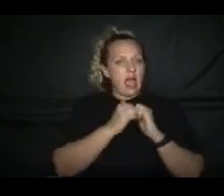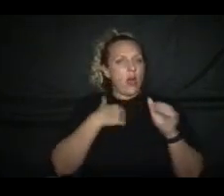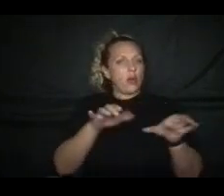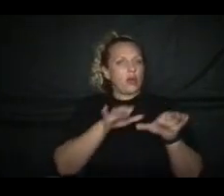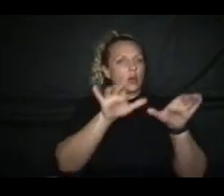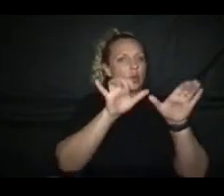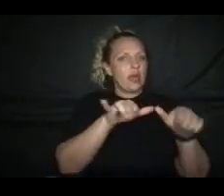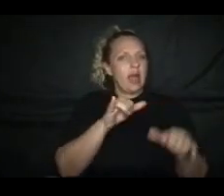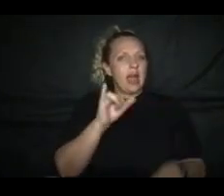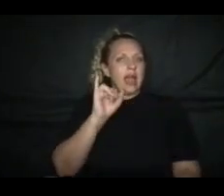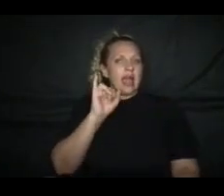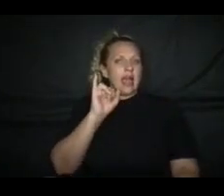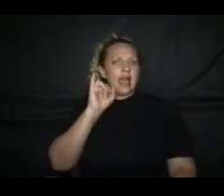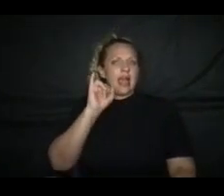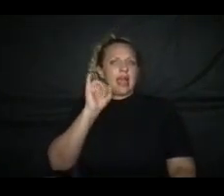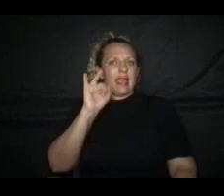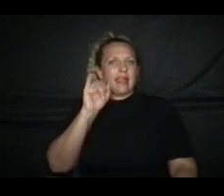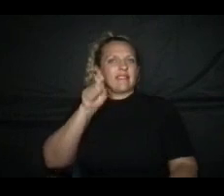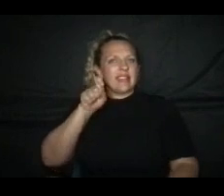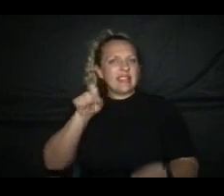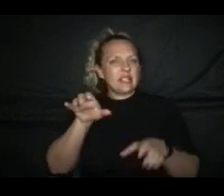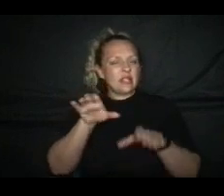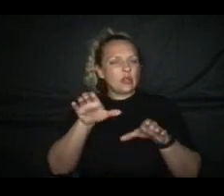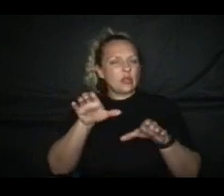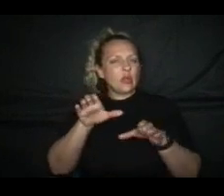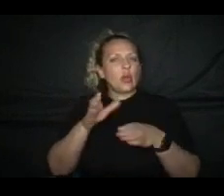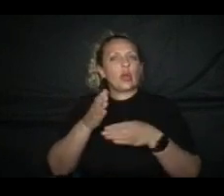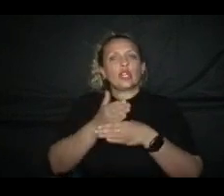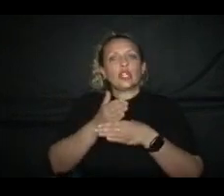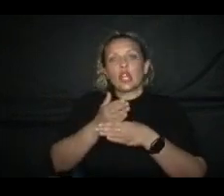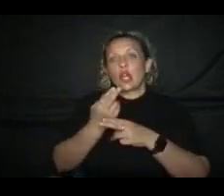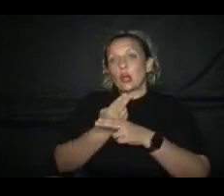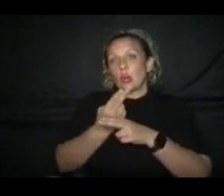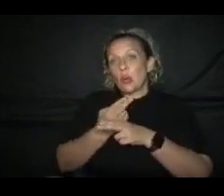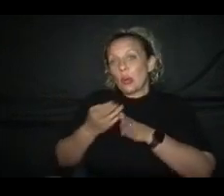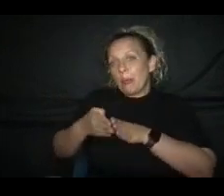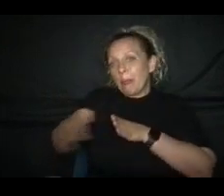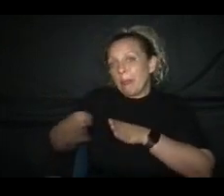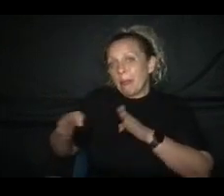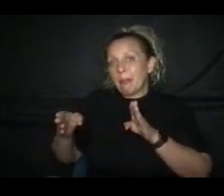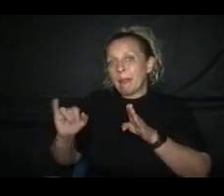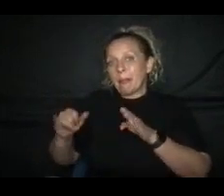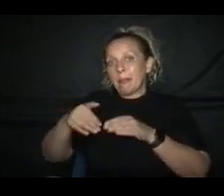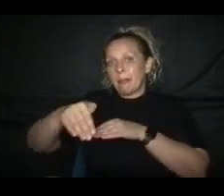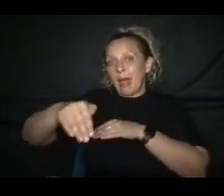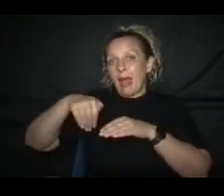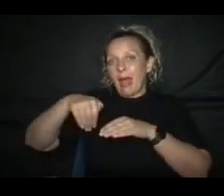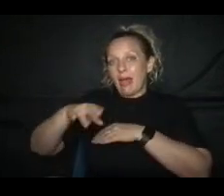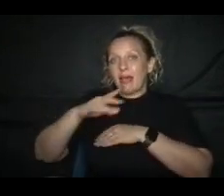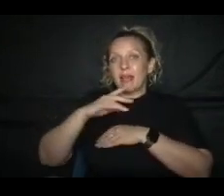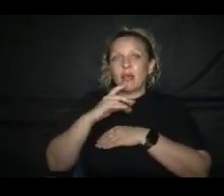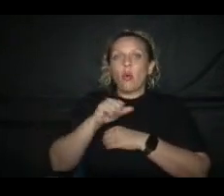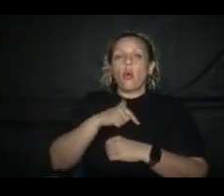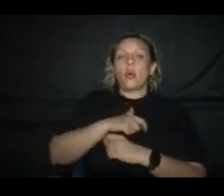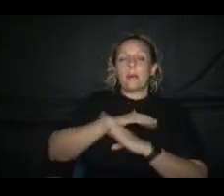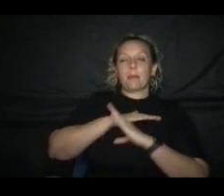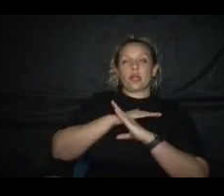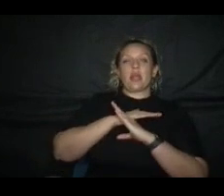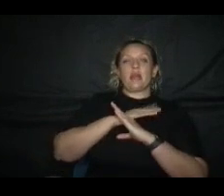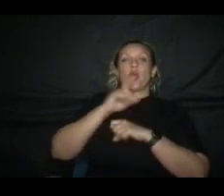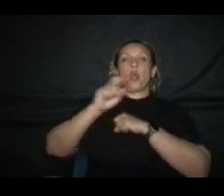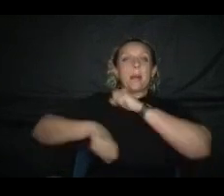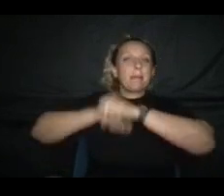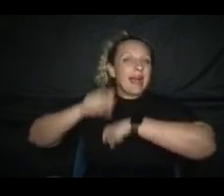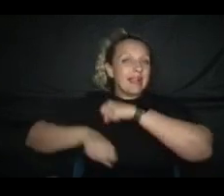needs to be shared use path or protected, so that the bicyclists or